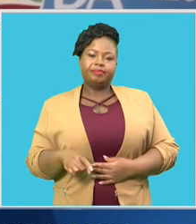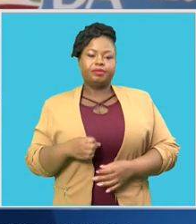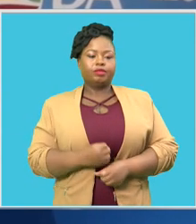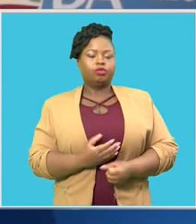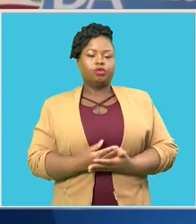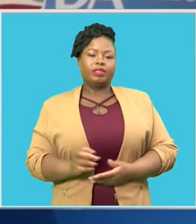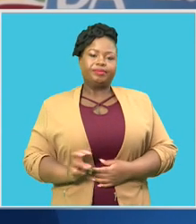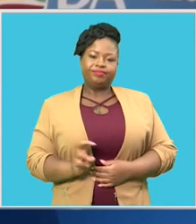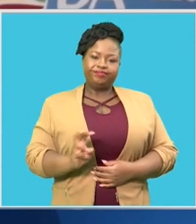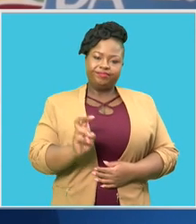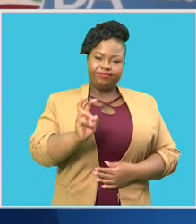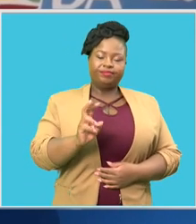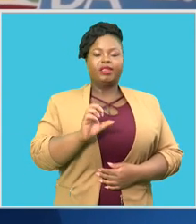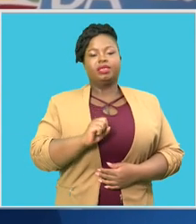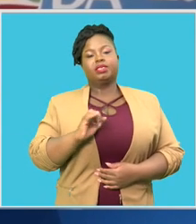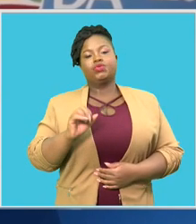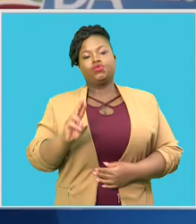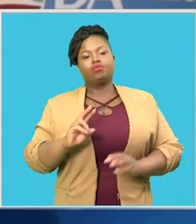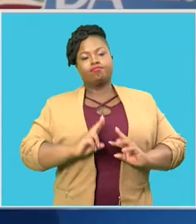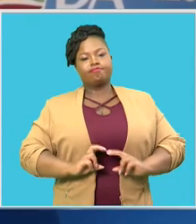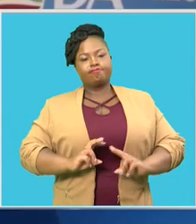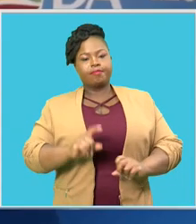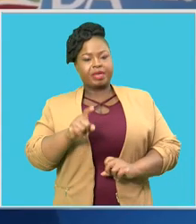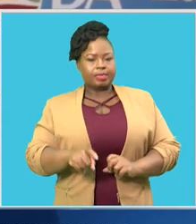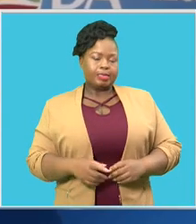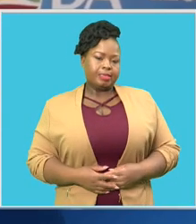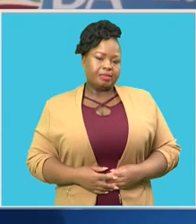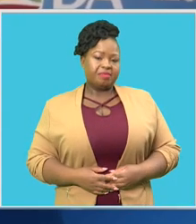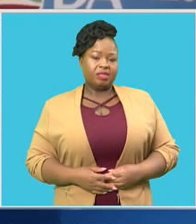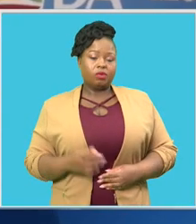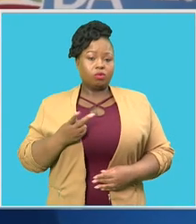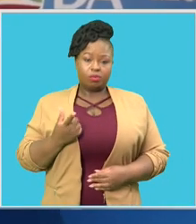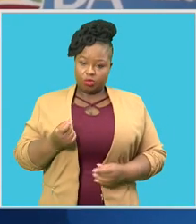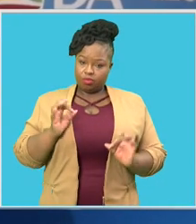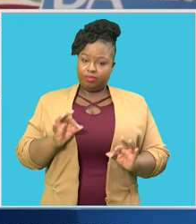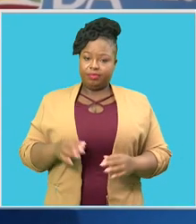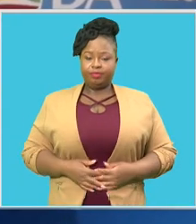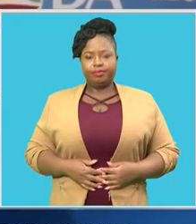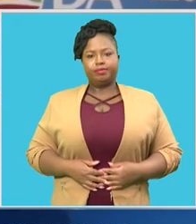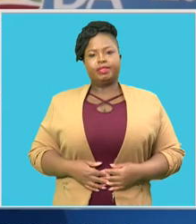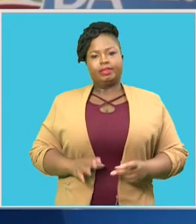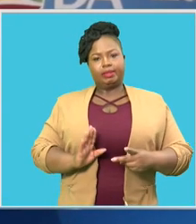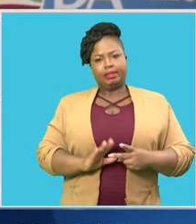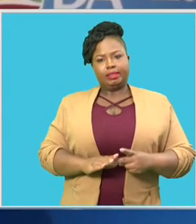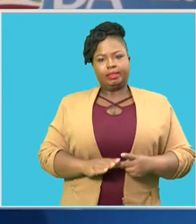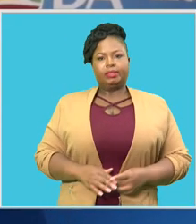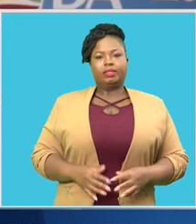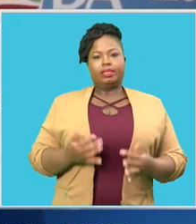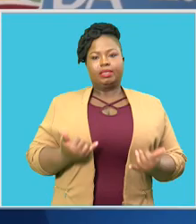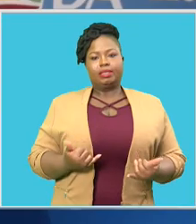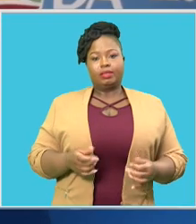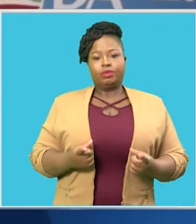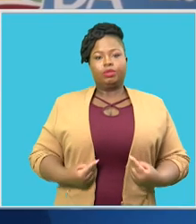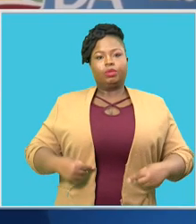the SIU actually then does come and investigate some of these things and do what needs to be done? But the second thing is we are also now going to